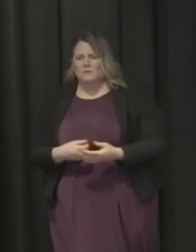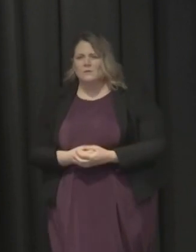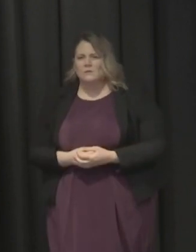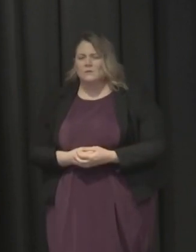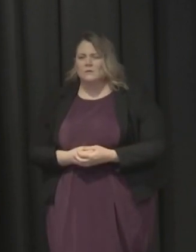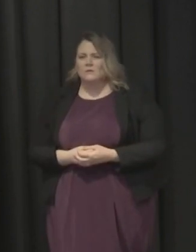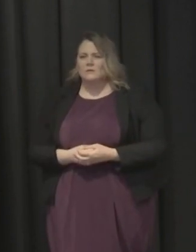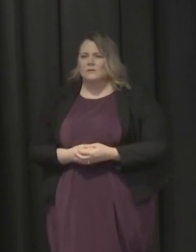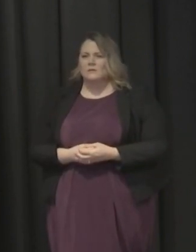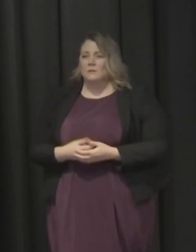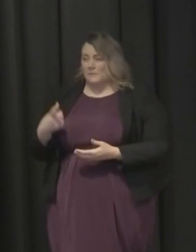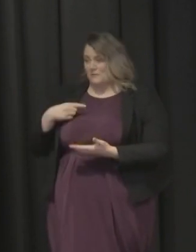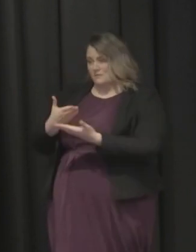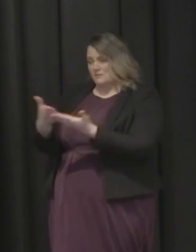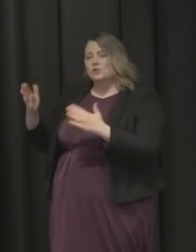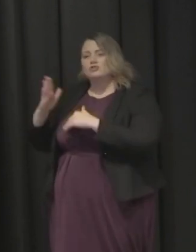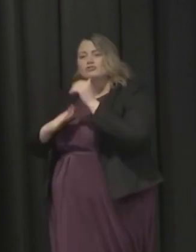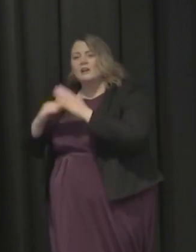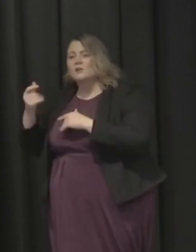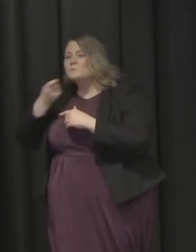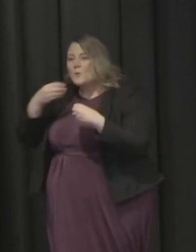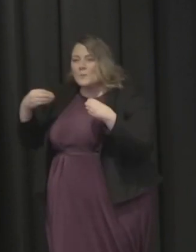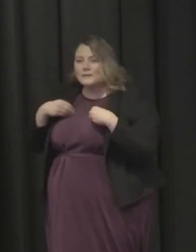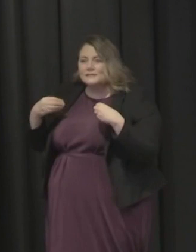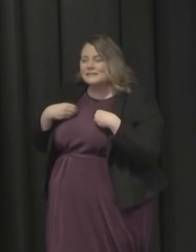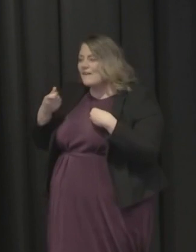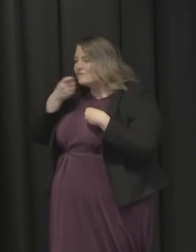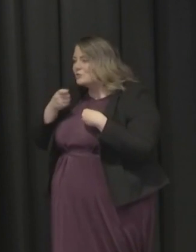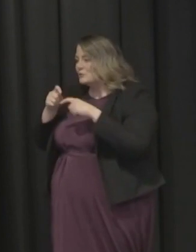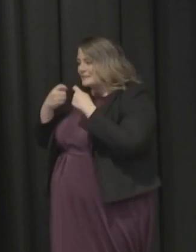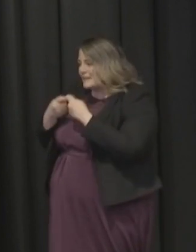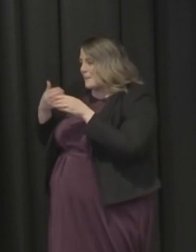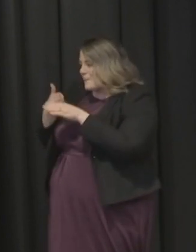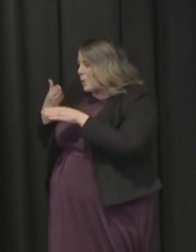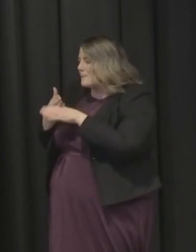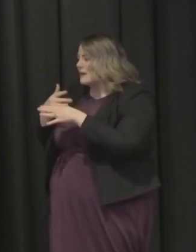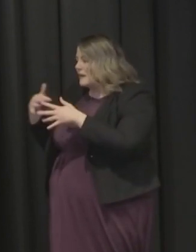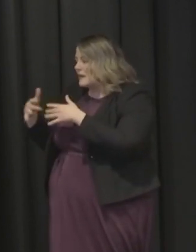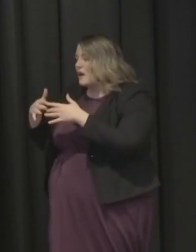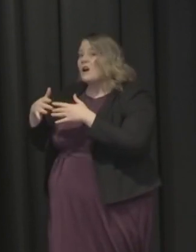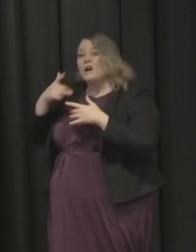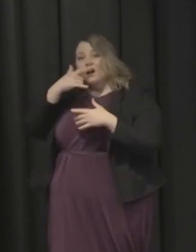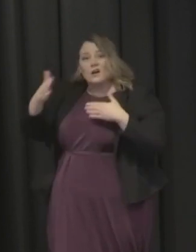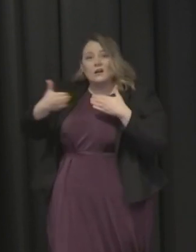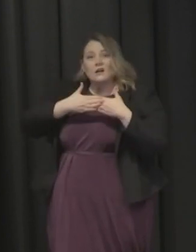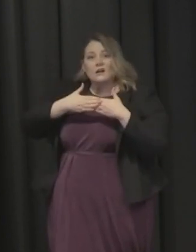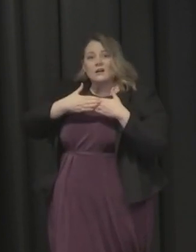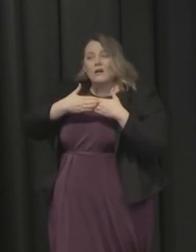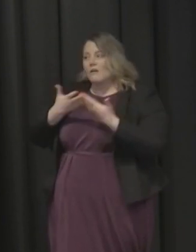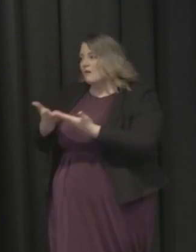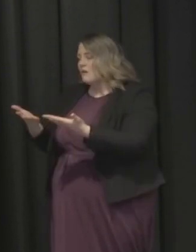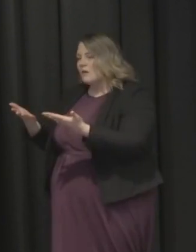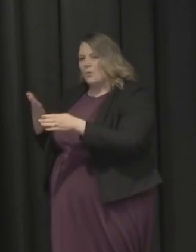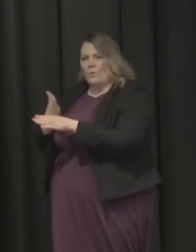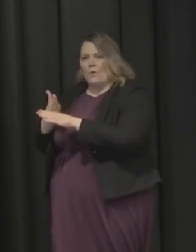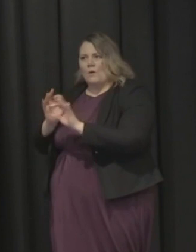double-dosed target. But the Commonwealth explicitly refused to pay for the construction sector.